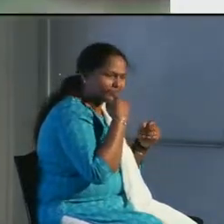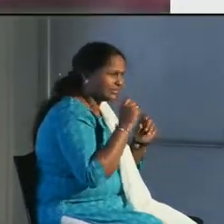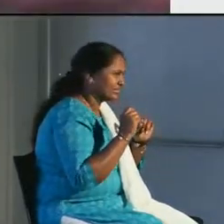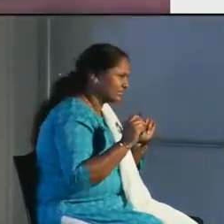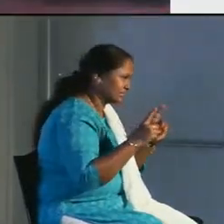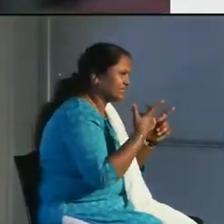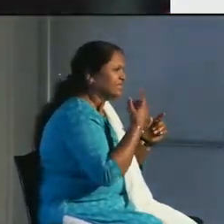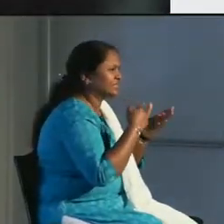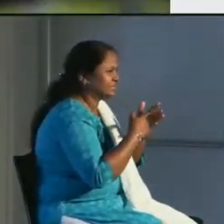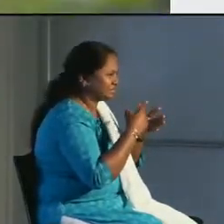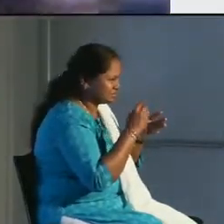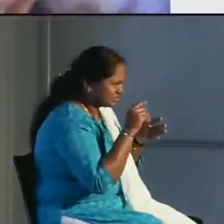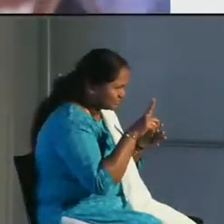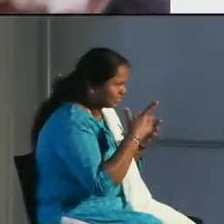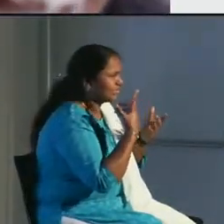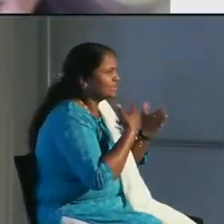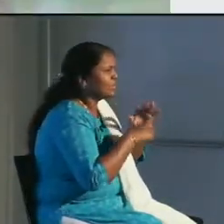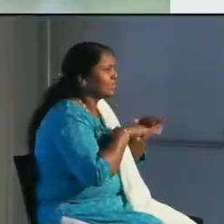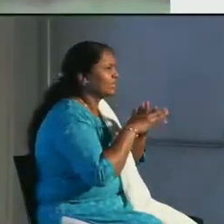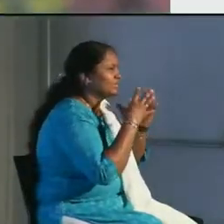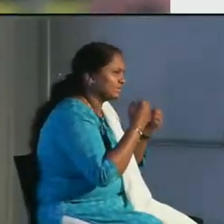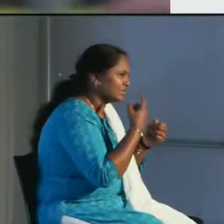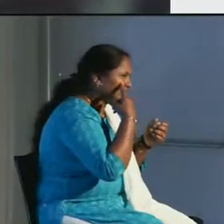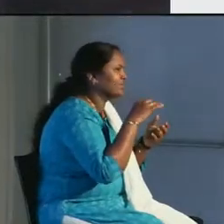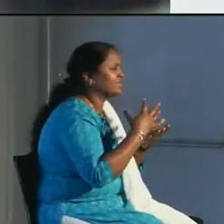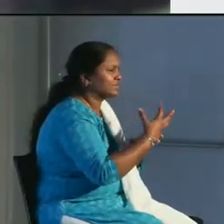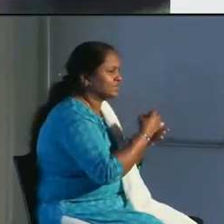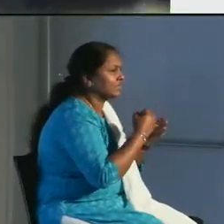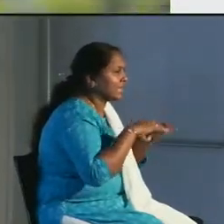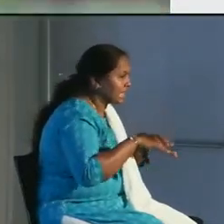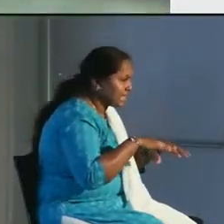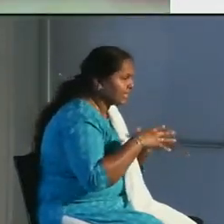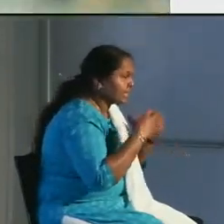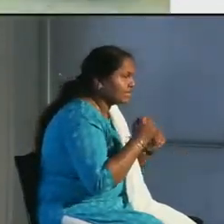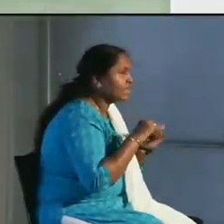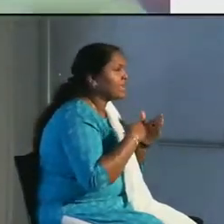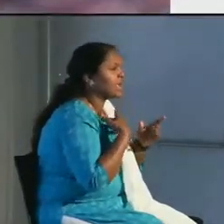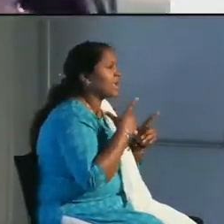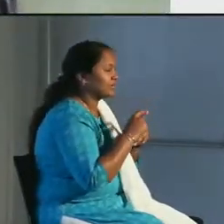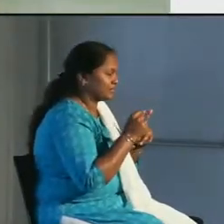or tools of what could be as collective action, and